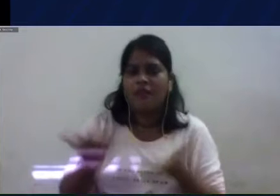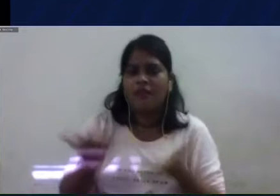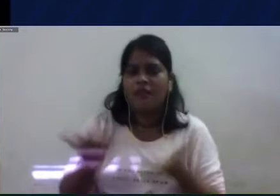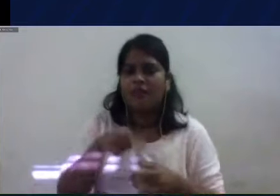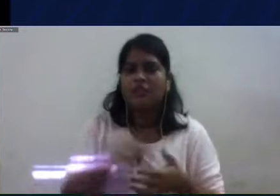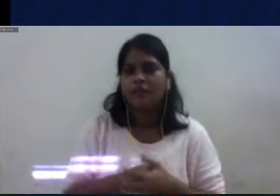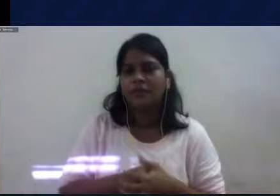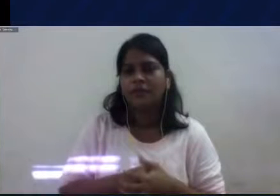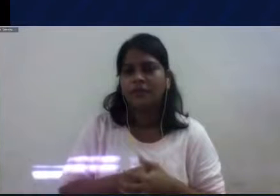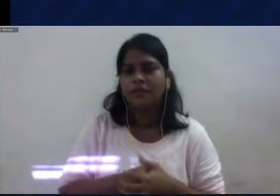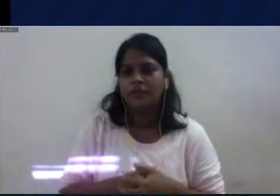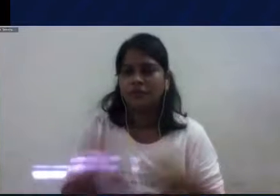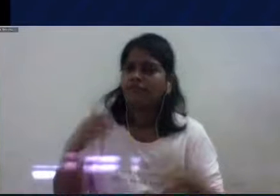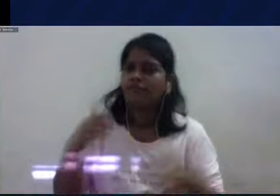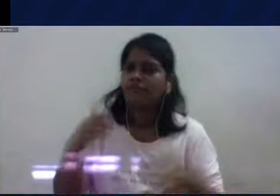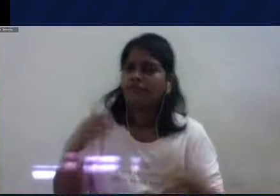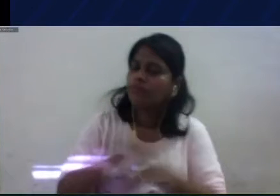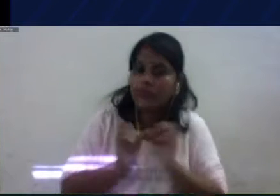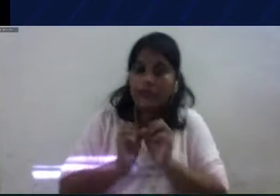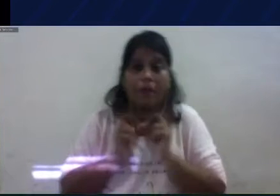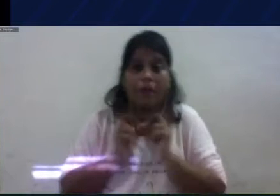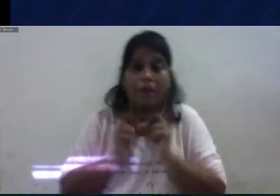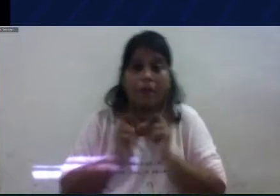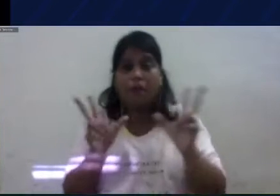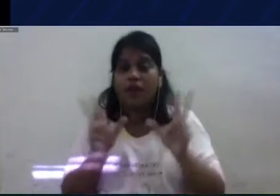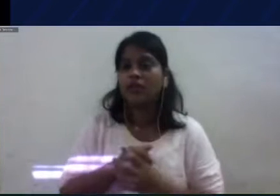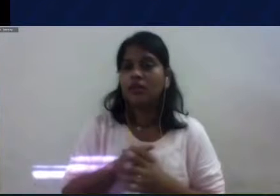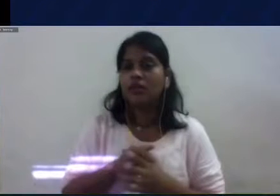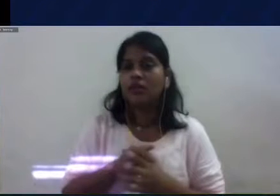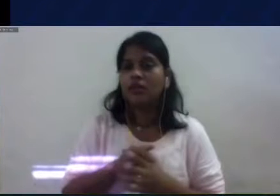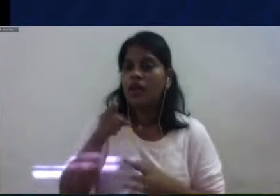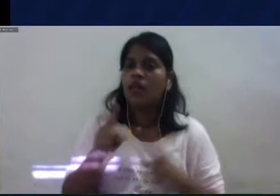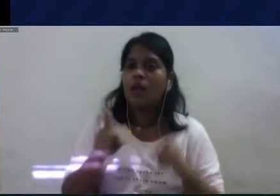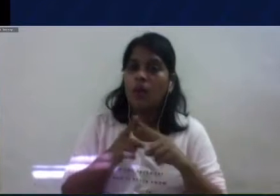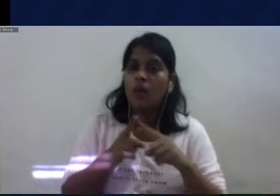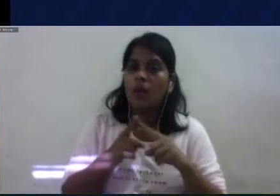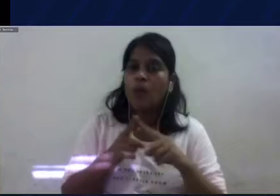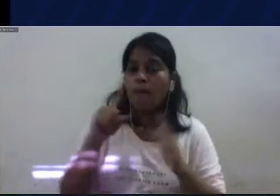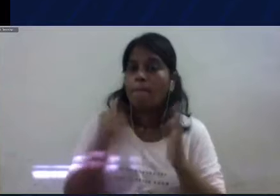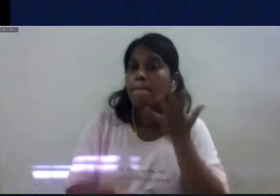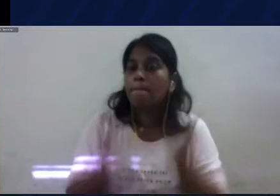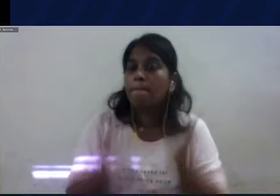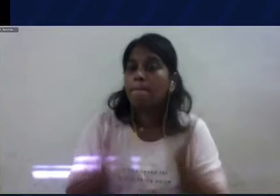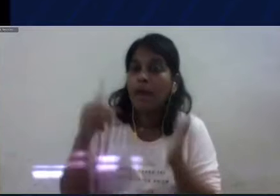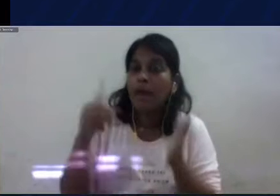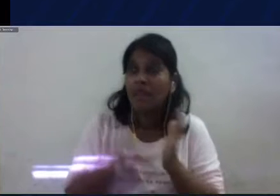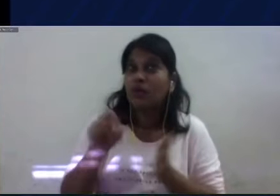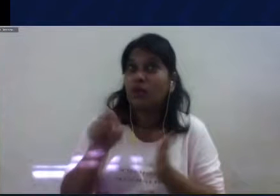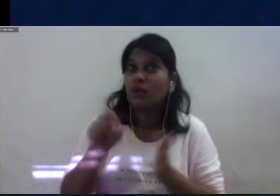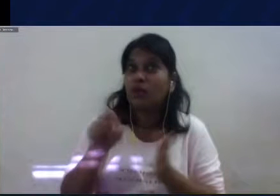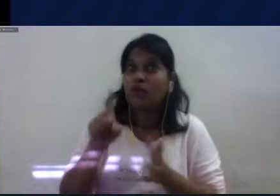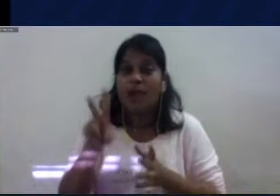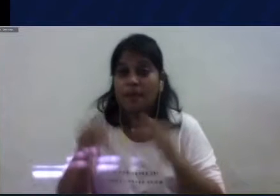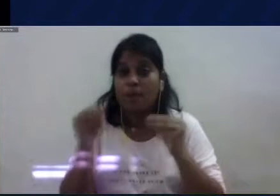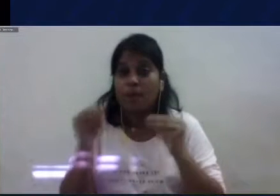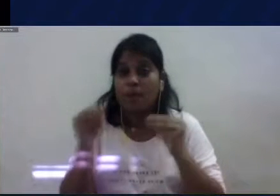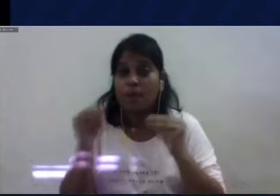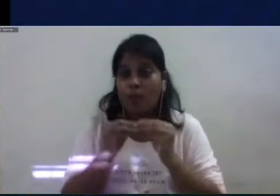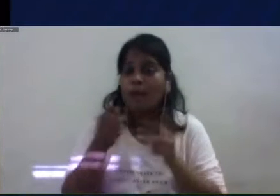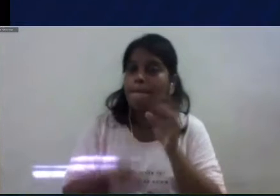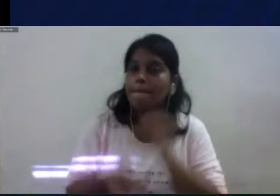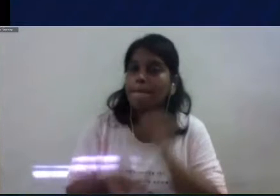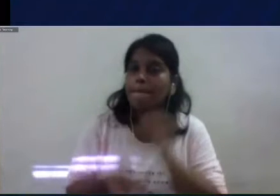mechanism. We were completely surprised that in the hot month of May 2012 in Mumbai, the